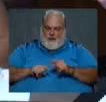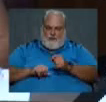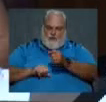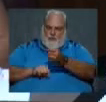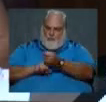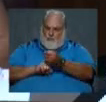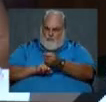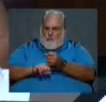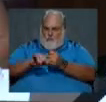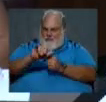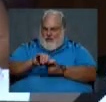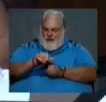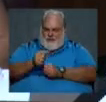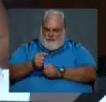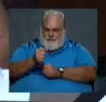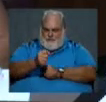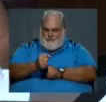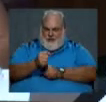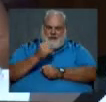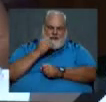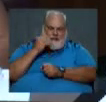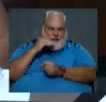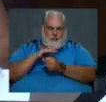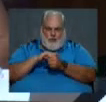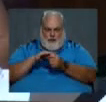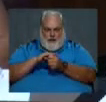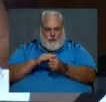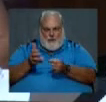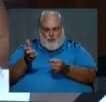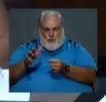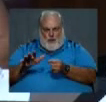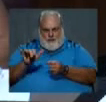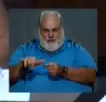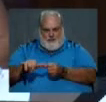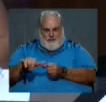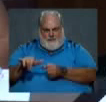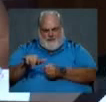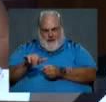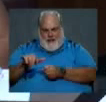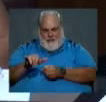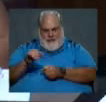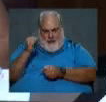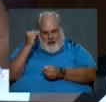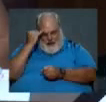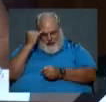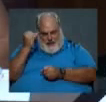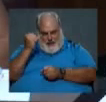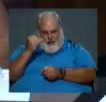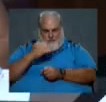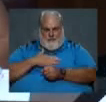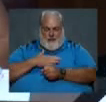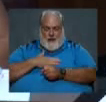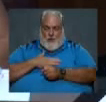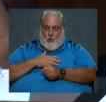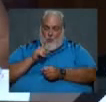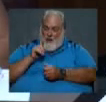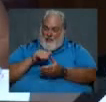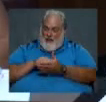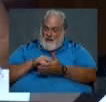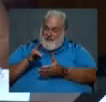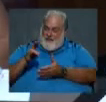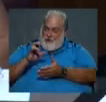in. I wouldn't want it in my neighborhood like that situation. And I think that for 1,700 square